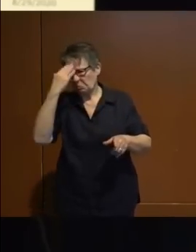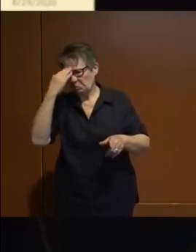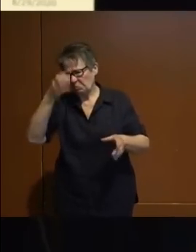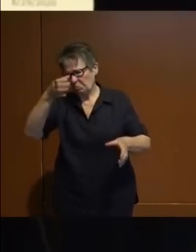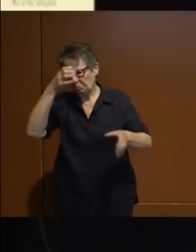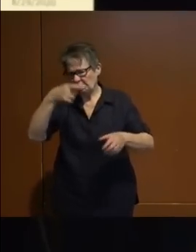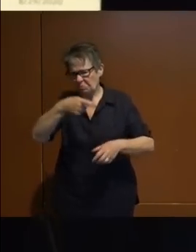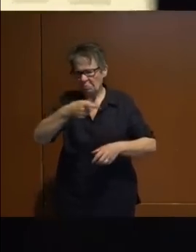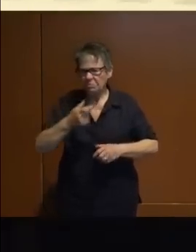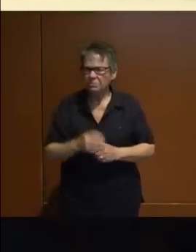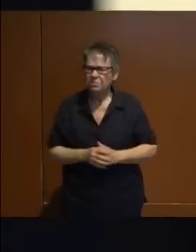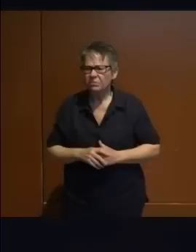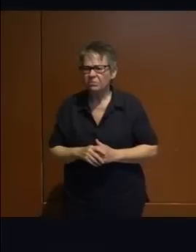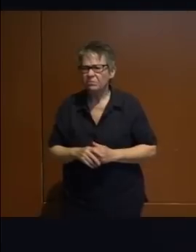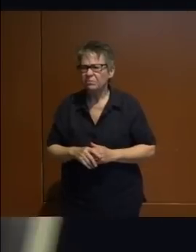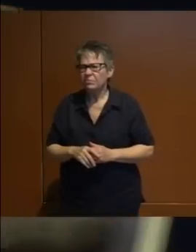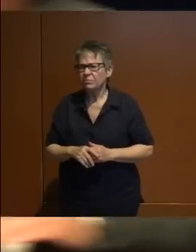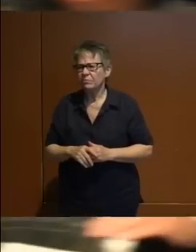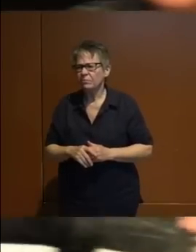on this one.